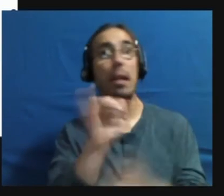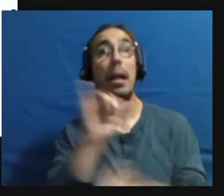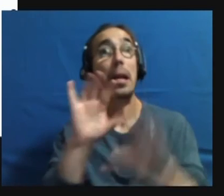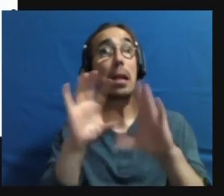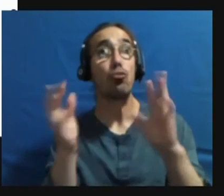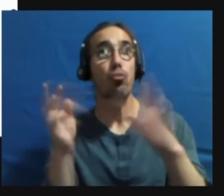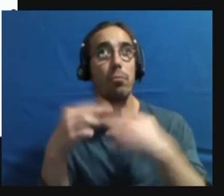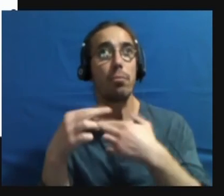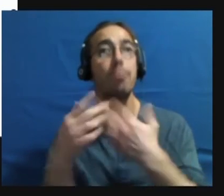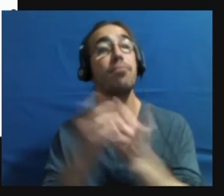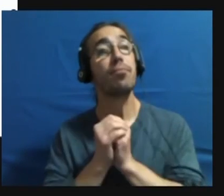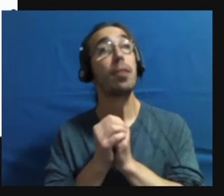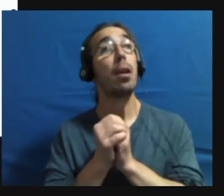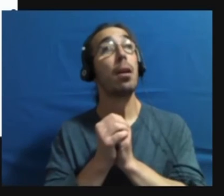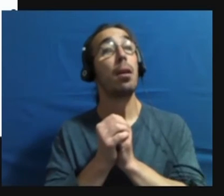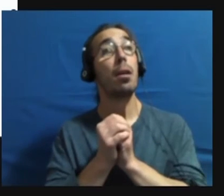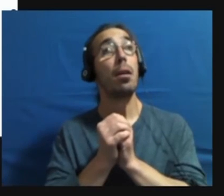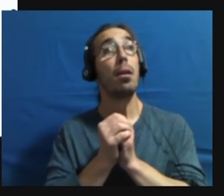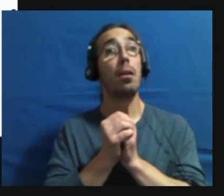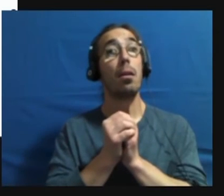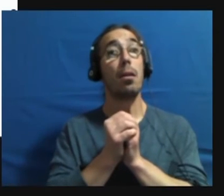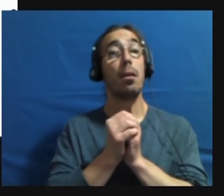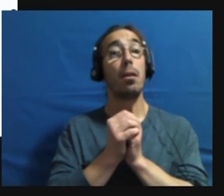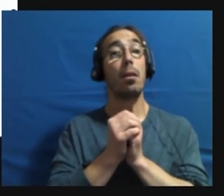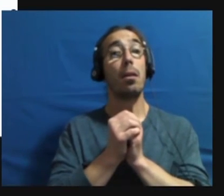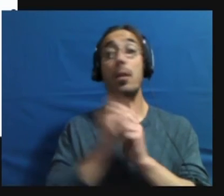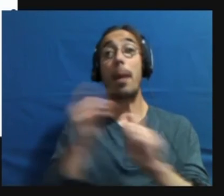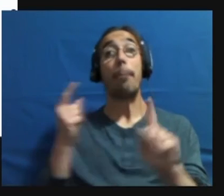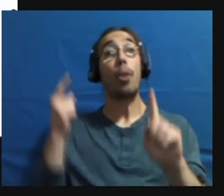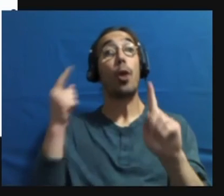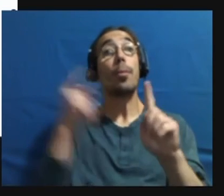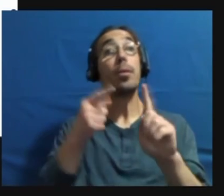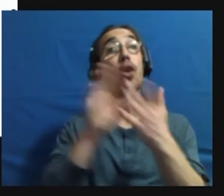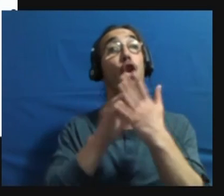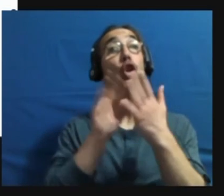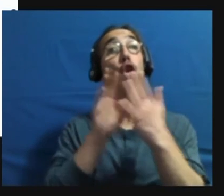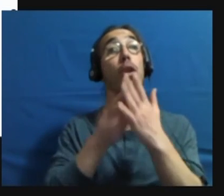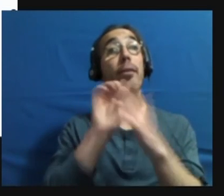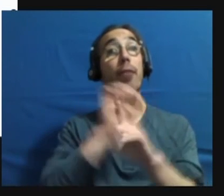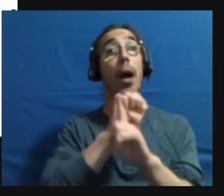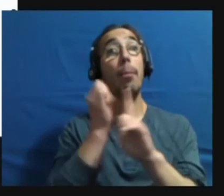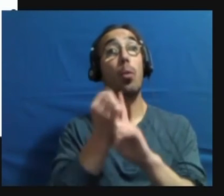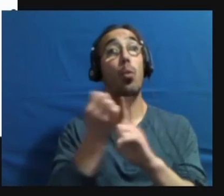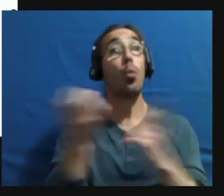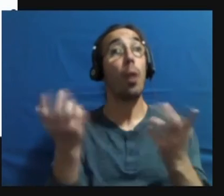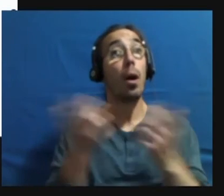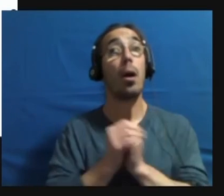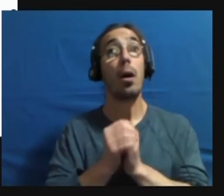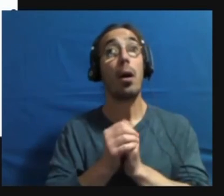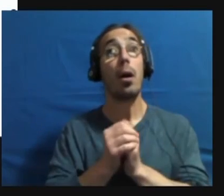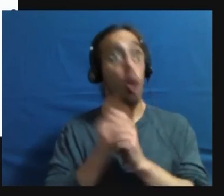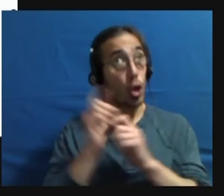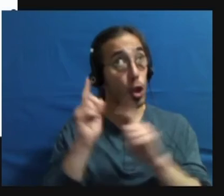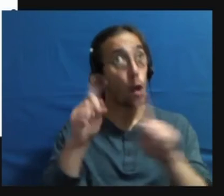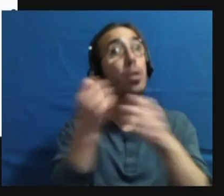So what's the purpose of a learning environment? To build a space where people can learn.